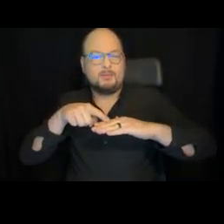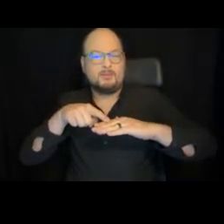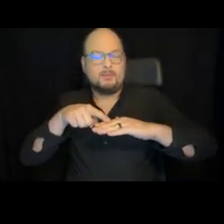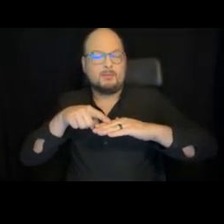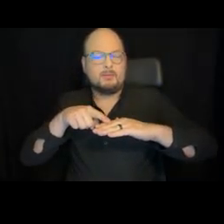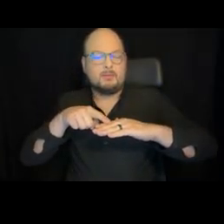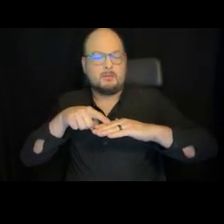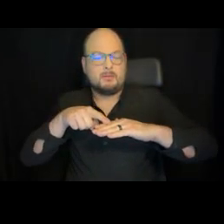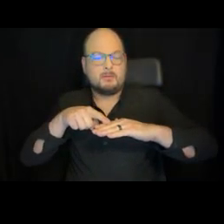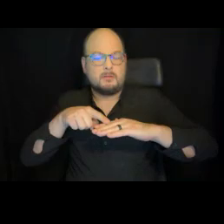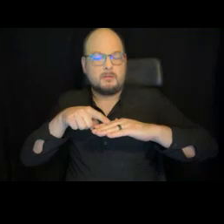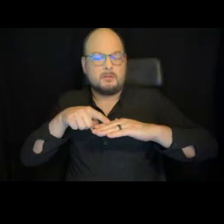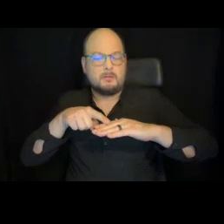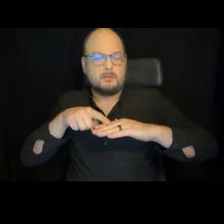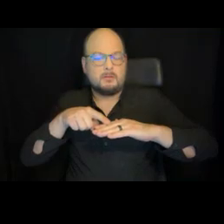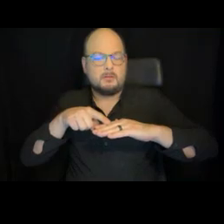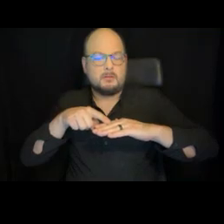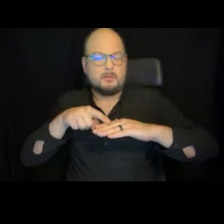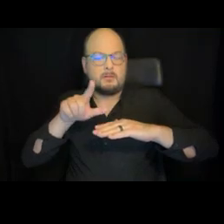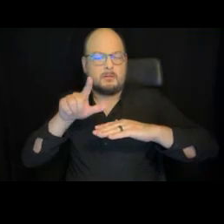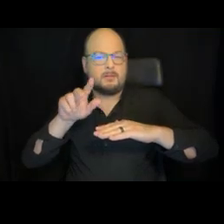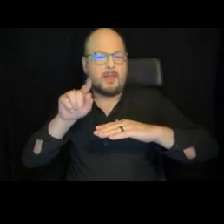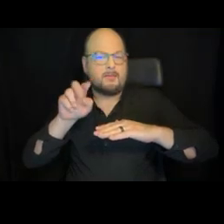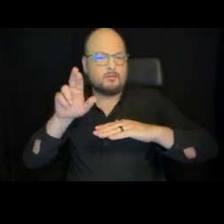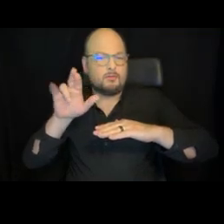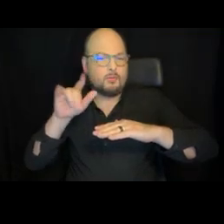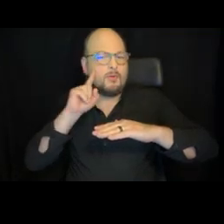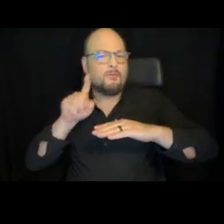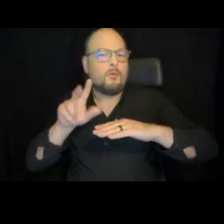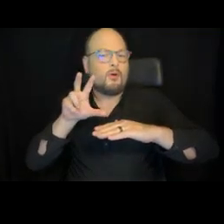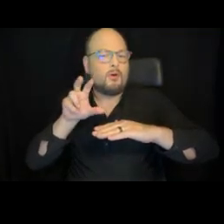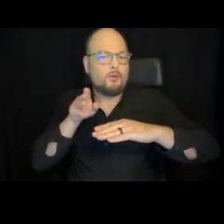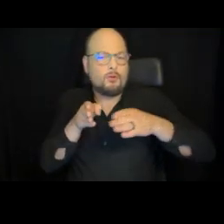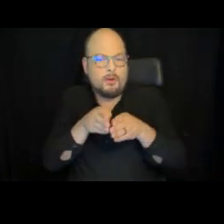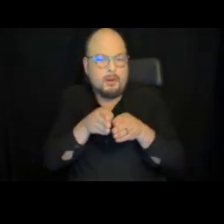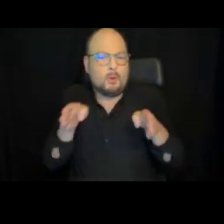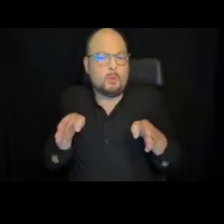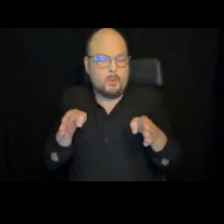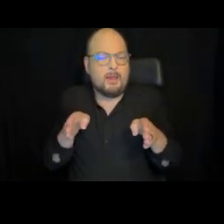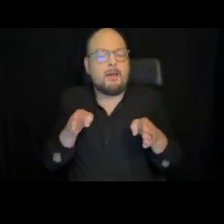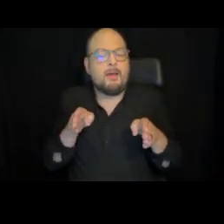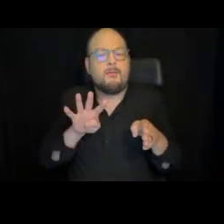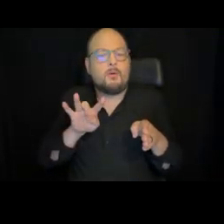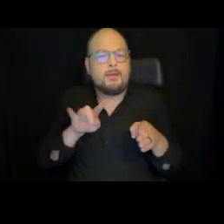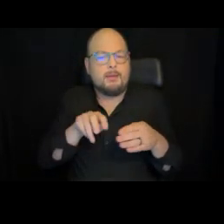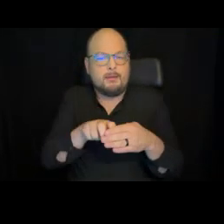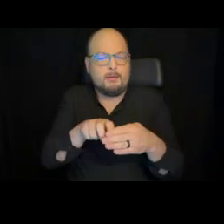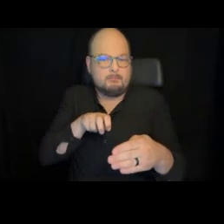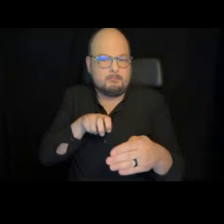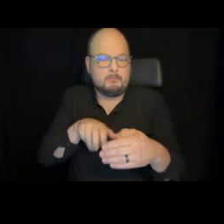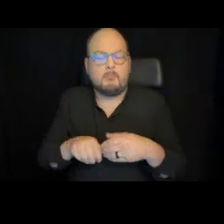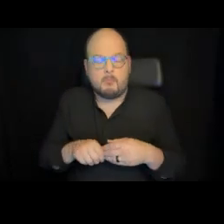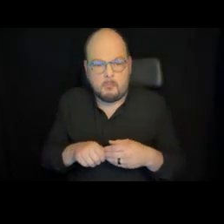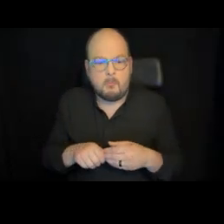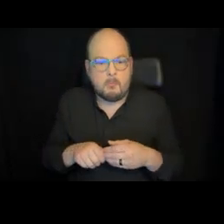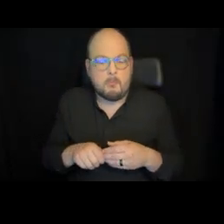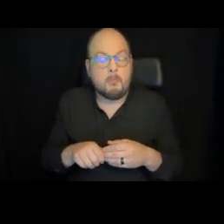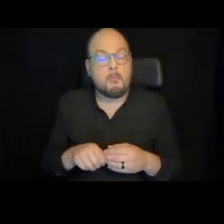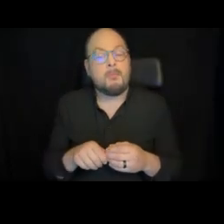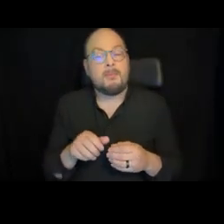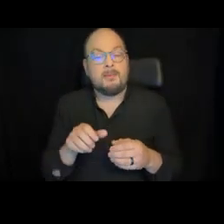and 27 inches high. A removable sink cabinet is an alternative that can be installed and, if needed, removed by